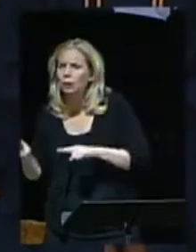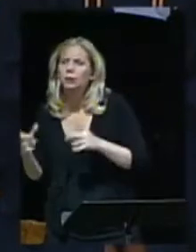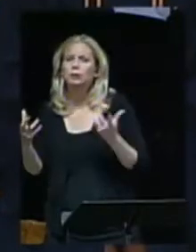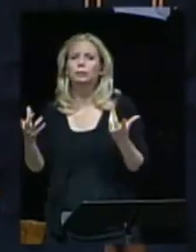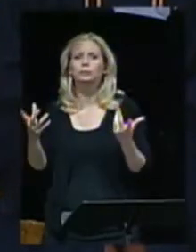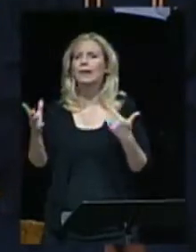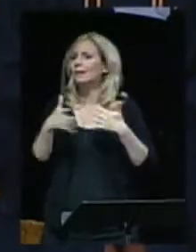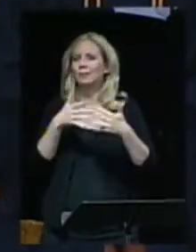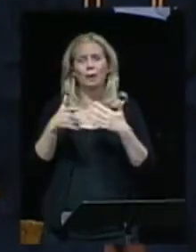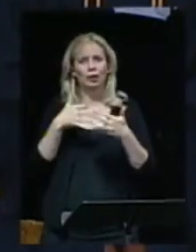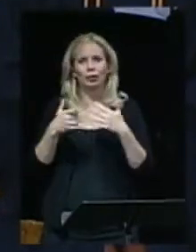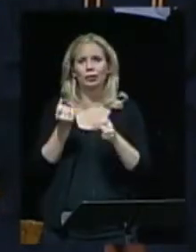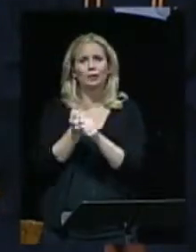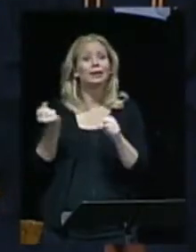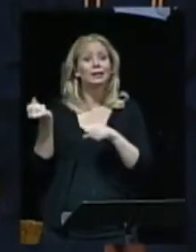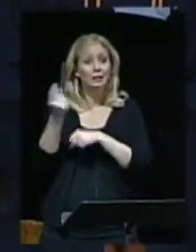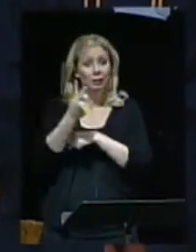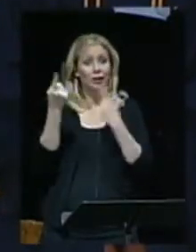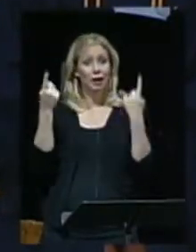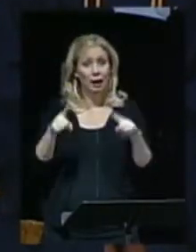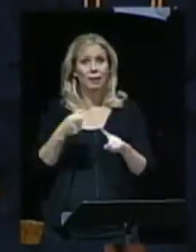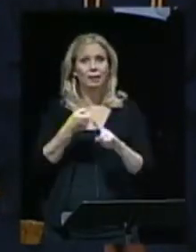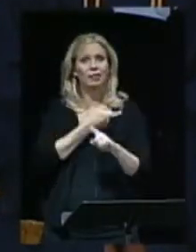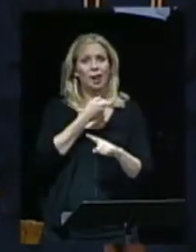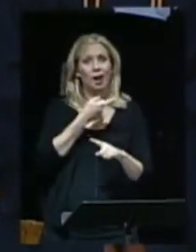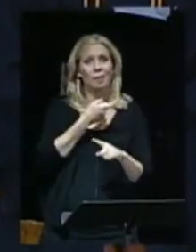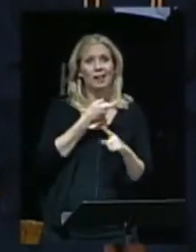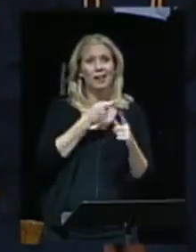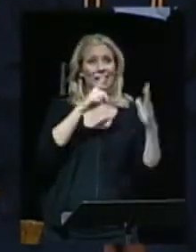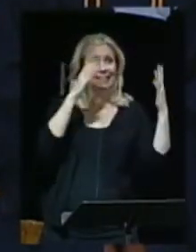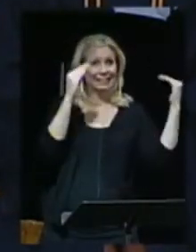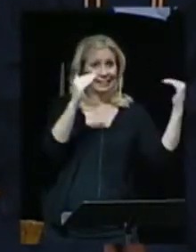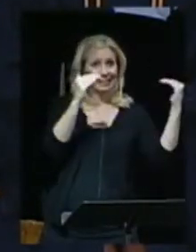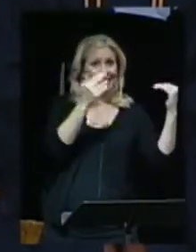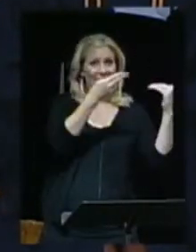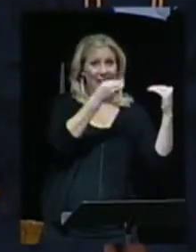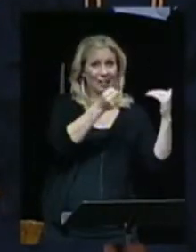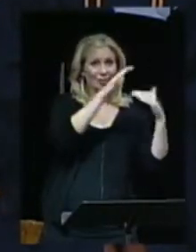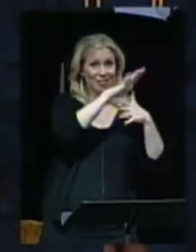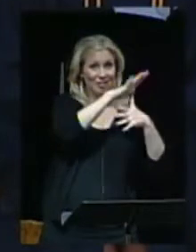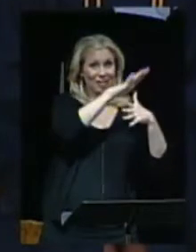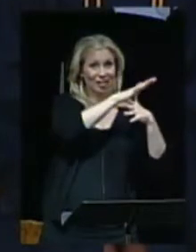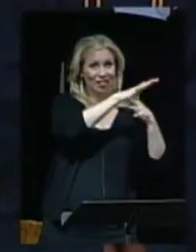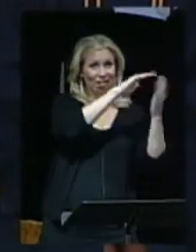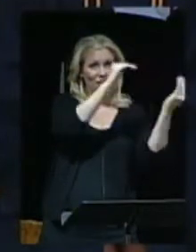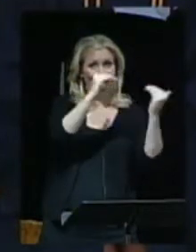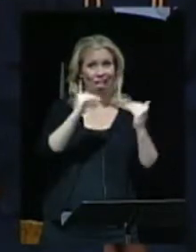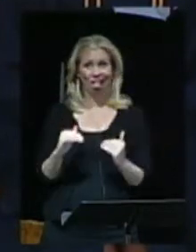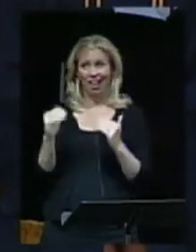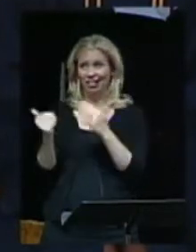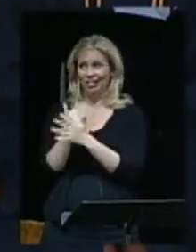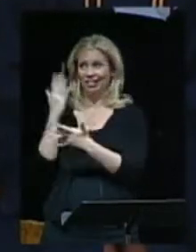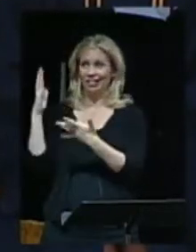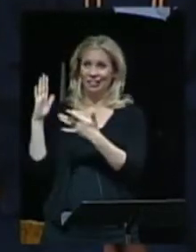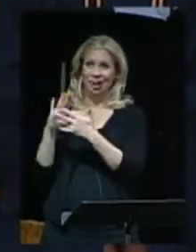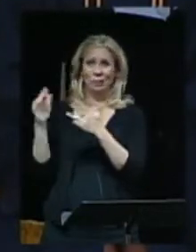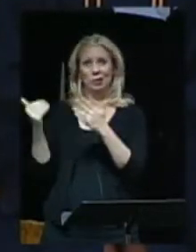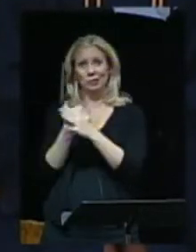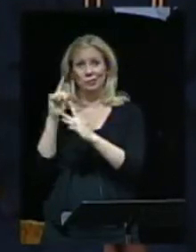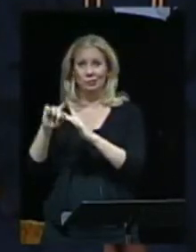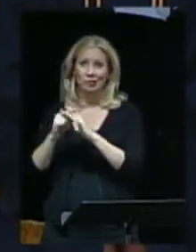brings, graduation marks going from top dog to an insignificant newbie yet again. The end of high school is